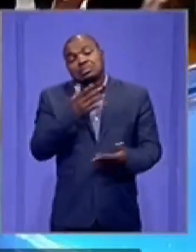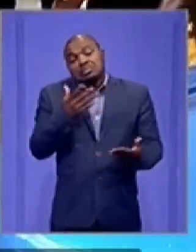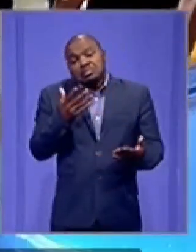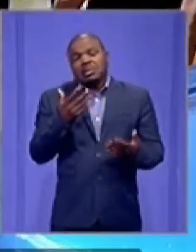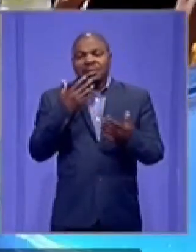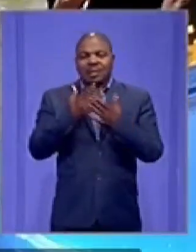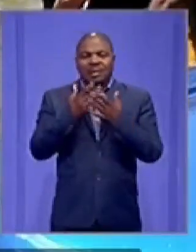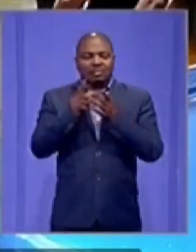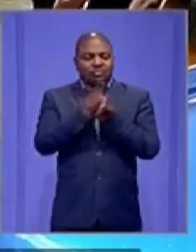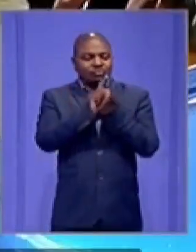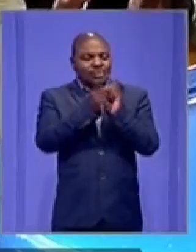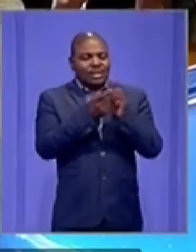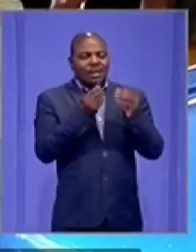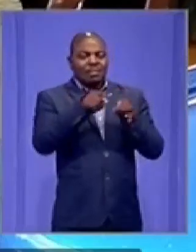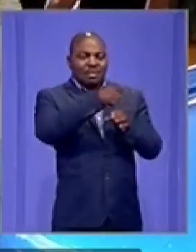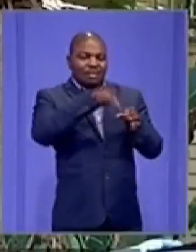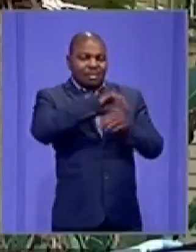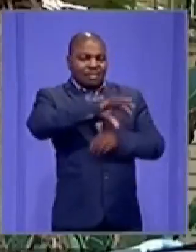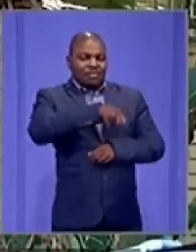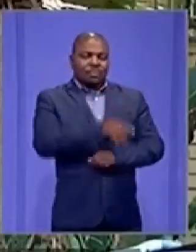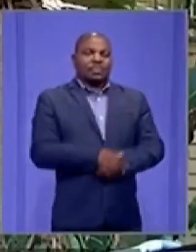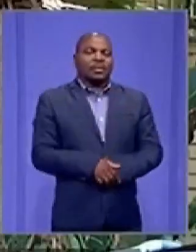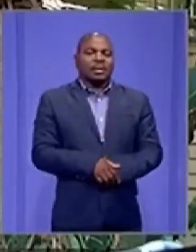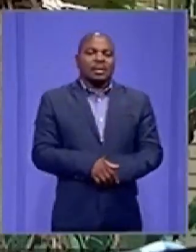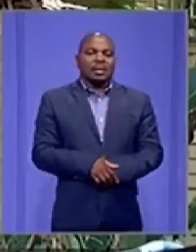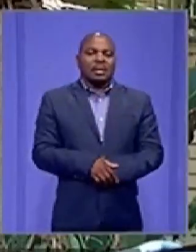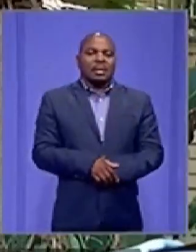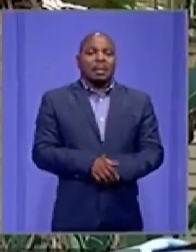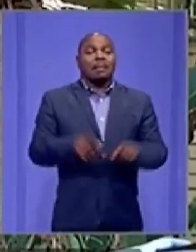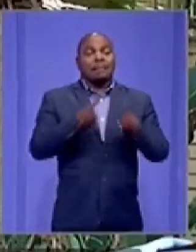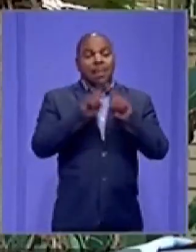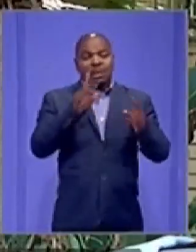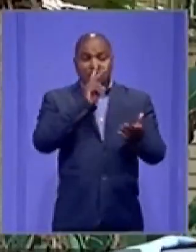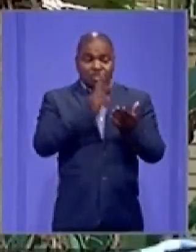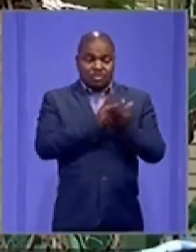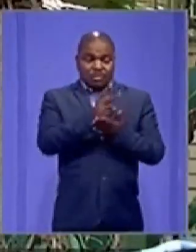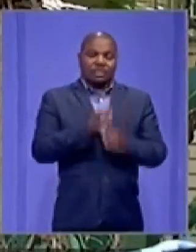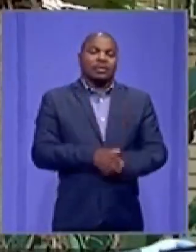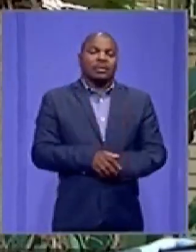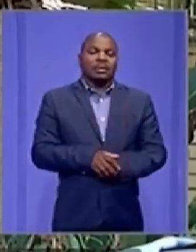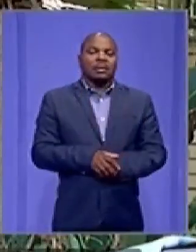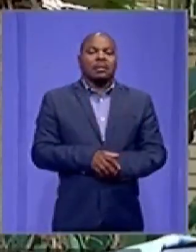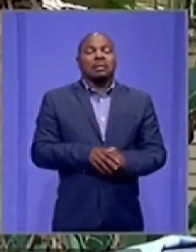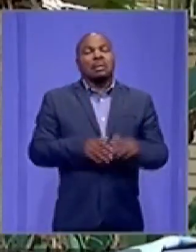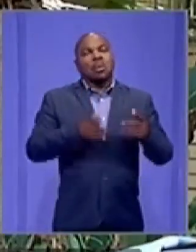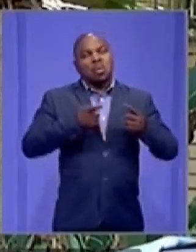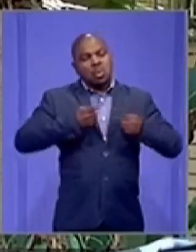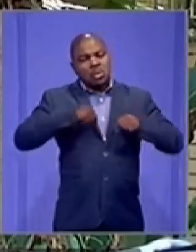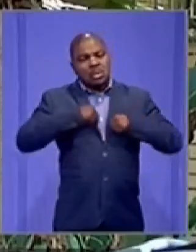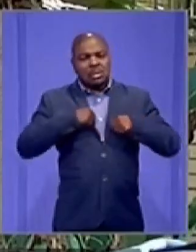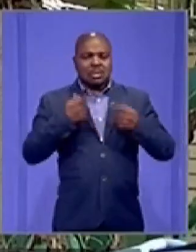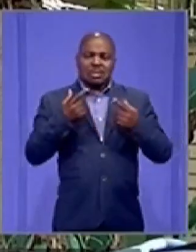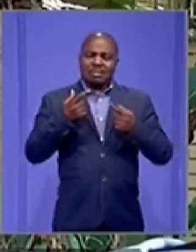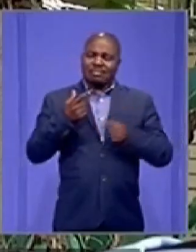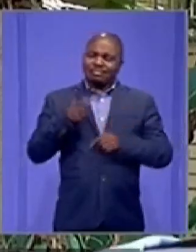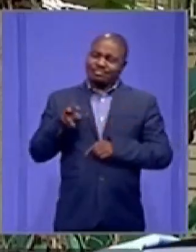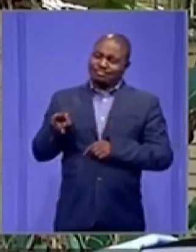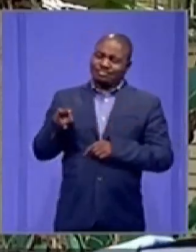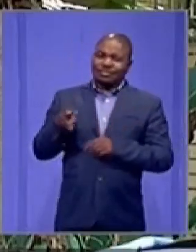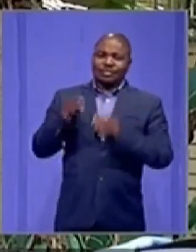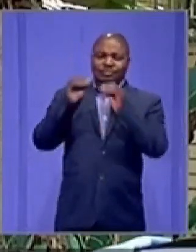ya batho ba ba nnang mo provinseng eno. Bonneteng ba taba ha re na be re dumela hore dipalopalo